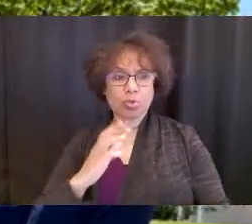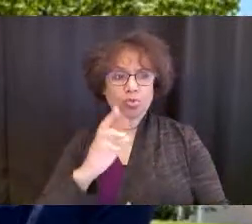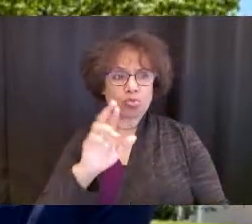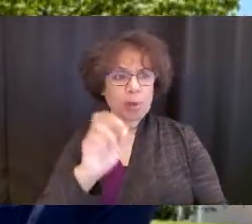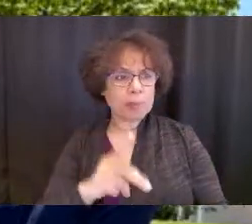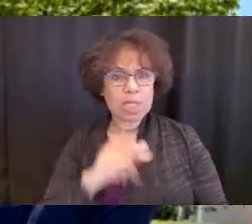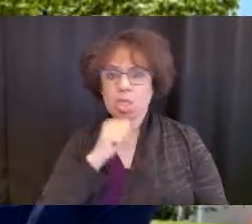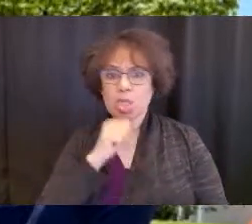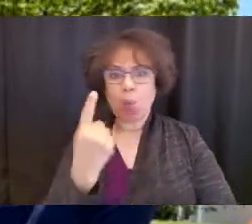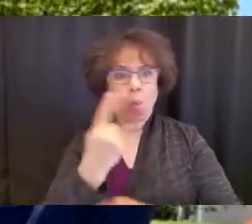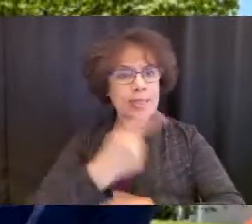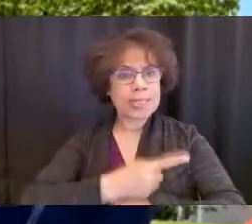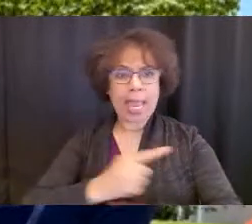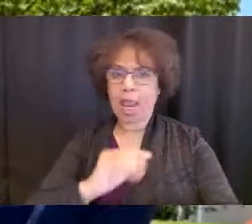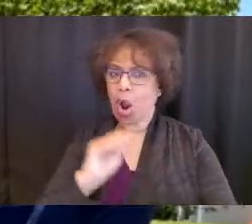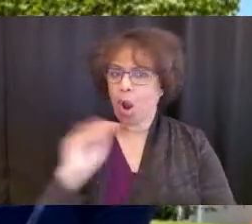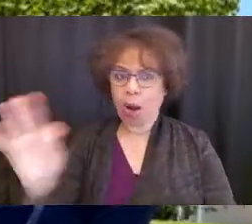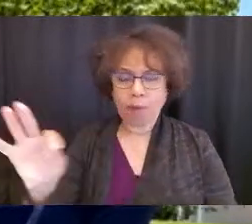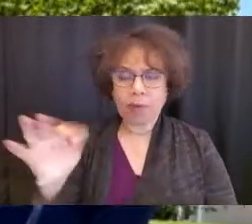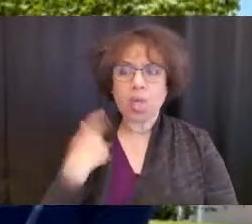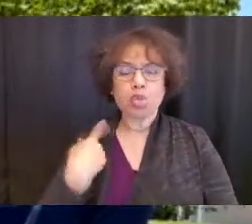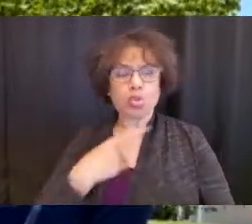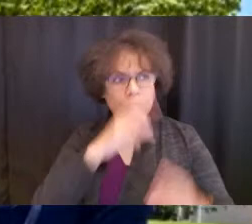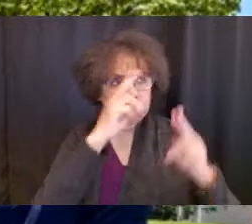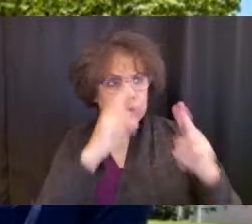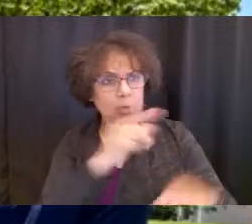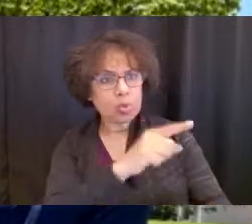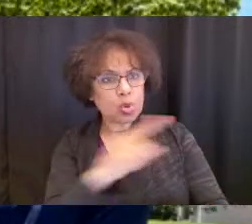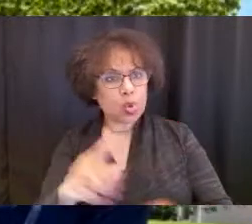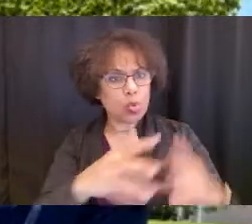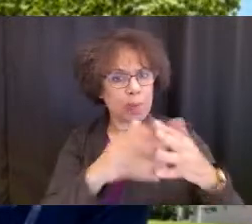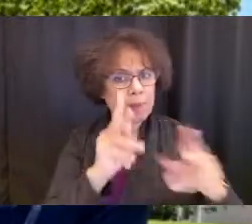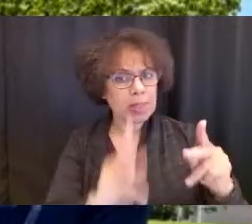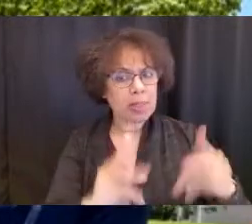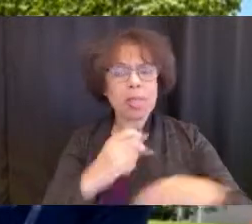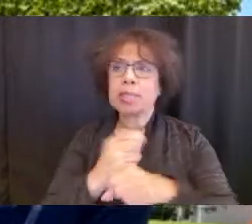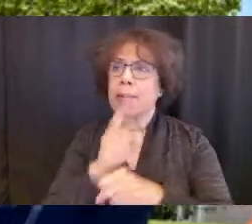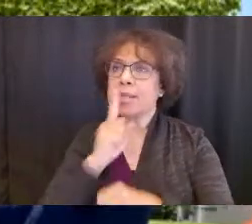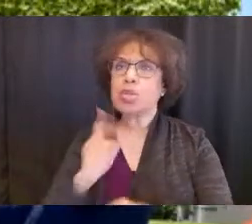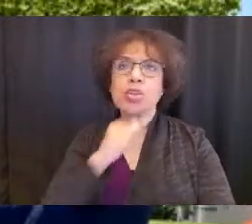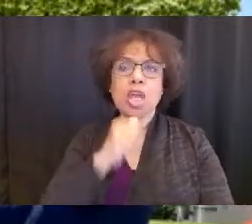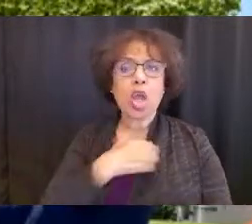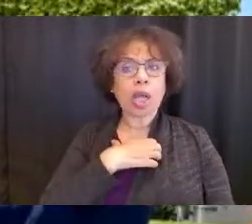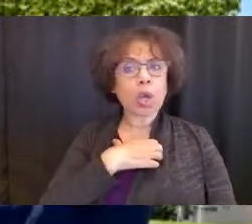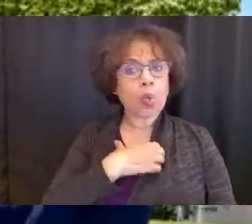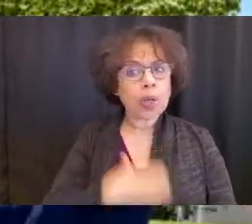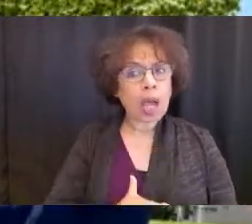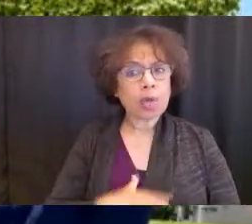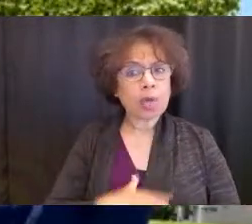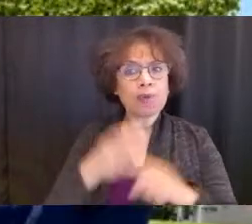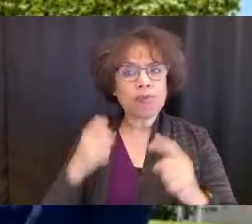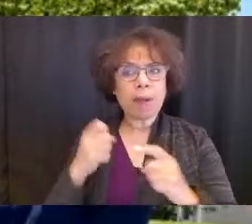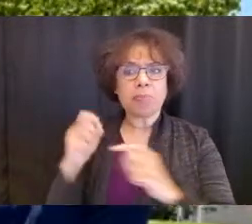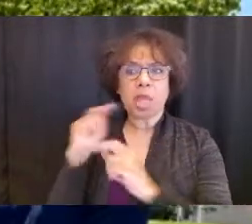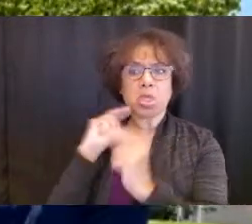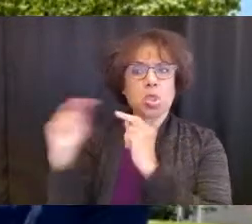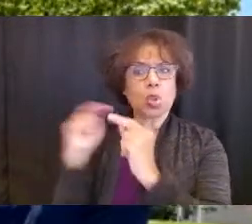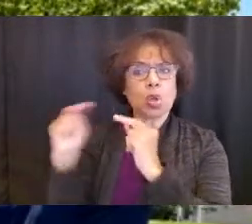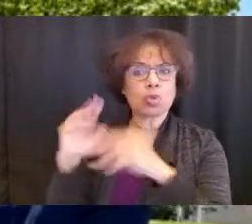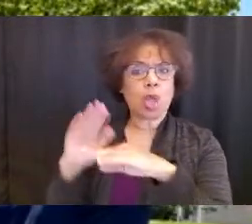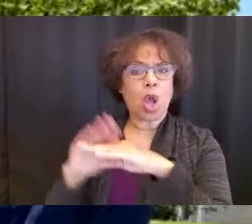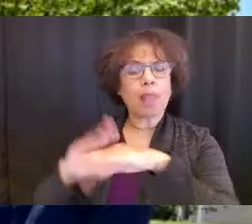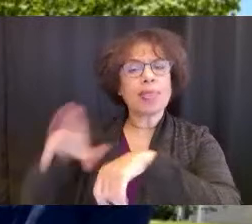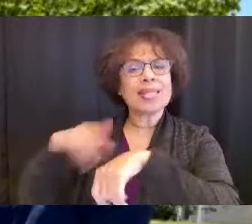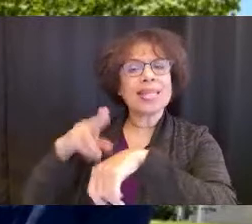in service to their constituents and the American people, and fighting to ensure that they do not go hungry as a result of the negotiations on the national debt